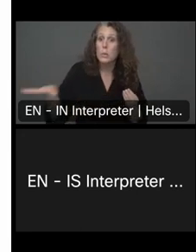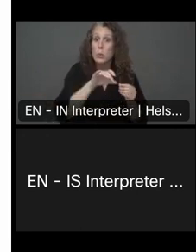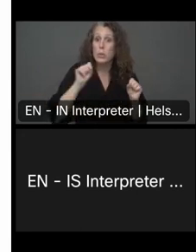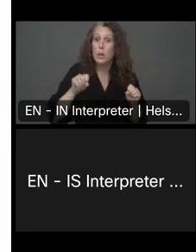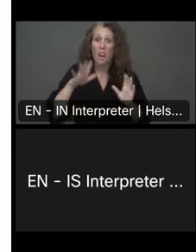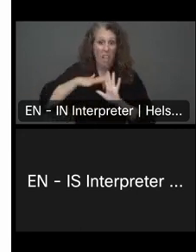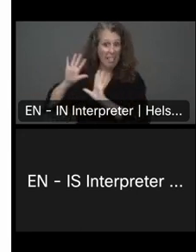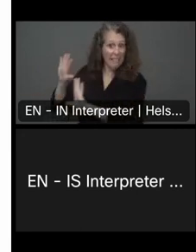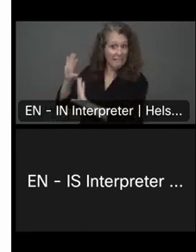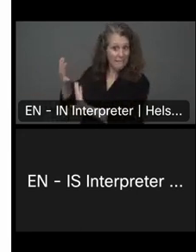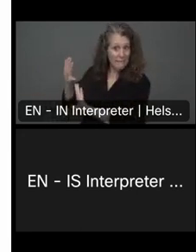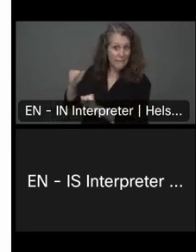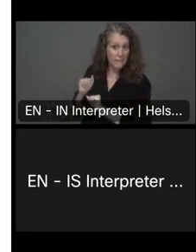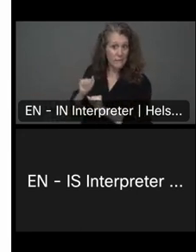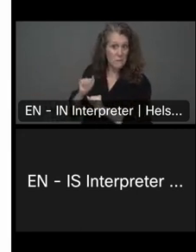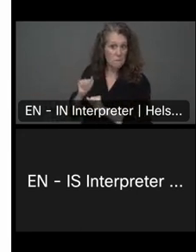or?